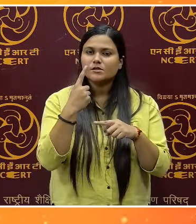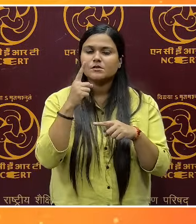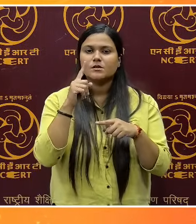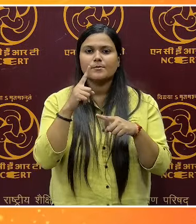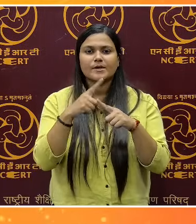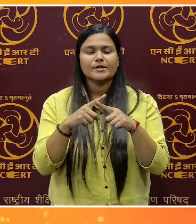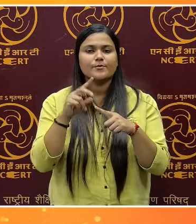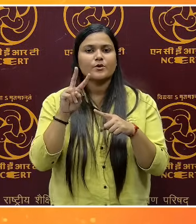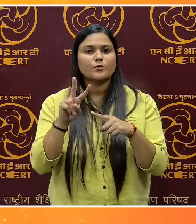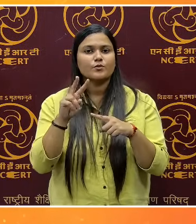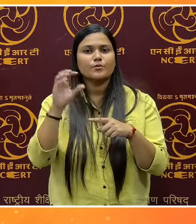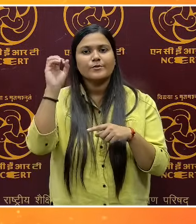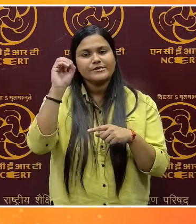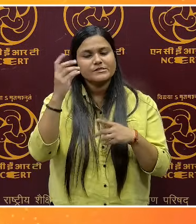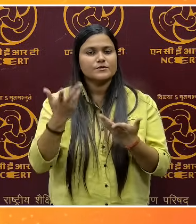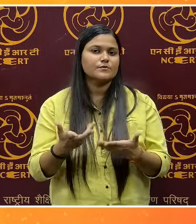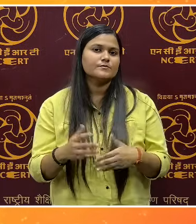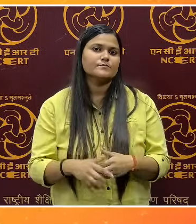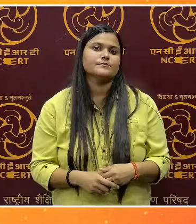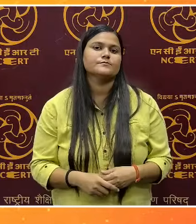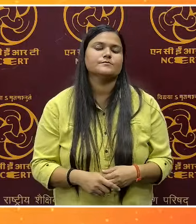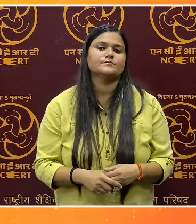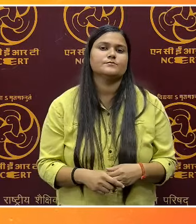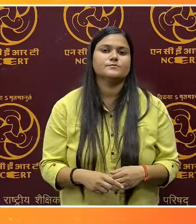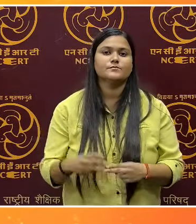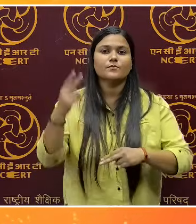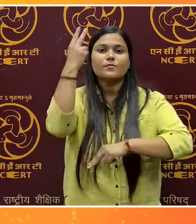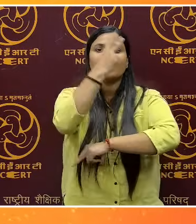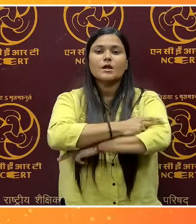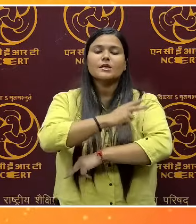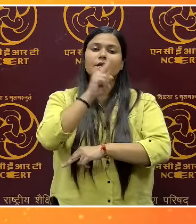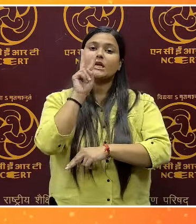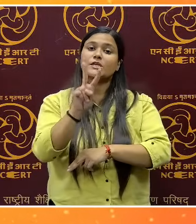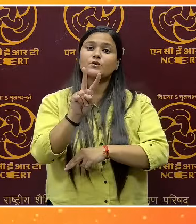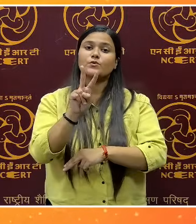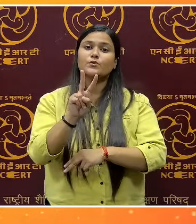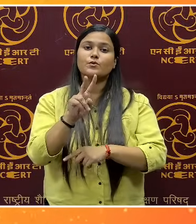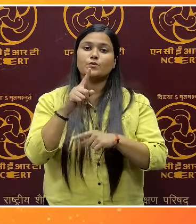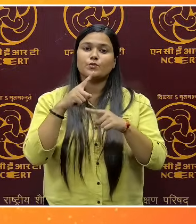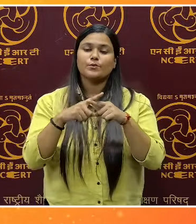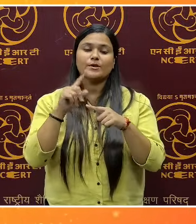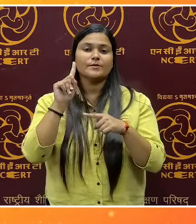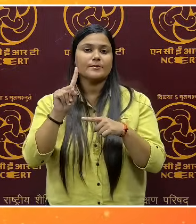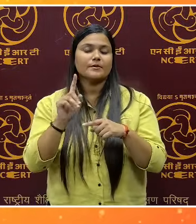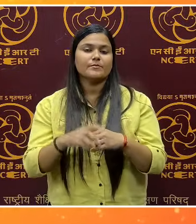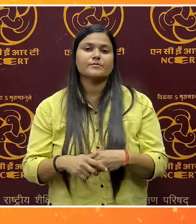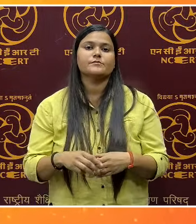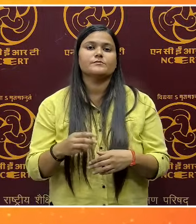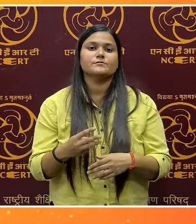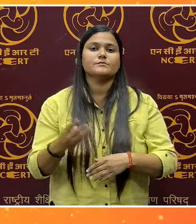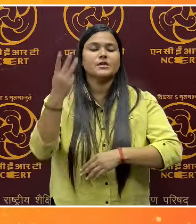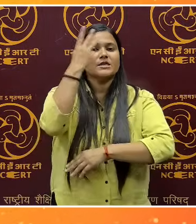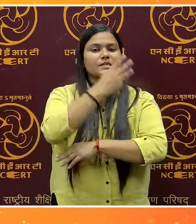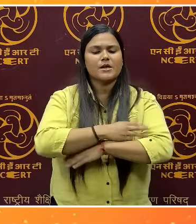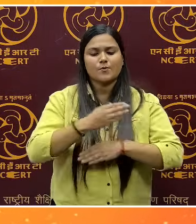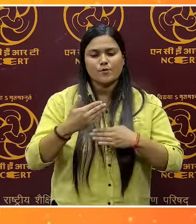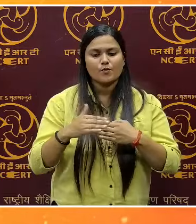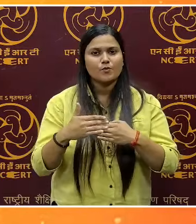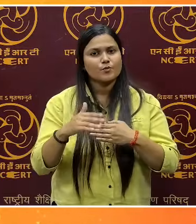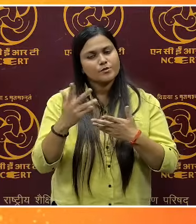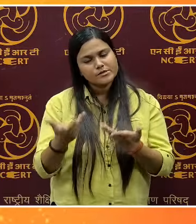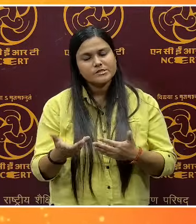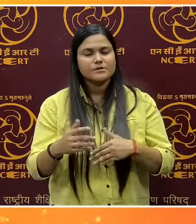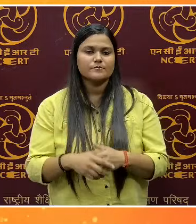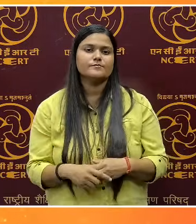power 0. Okay. On day 2 we can write it as 2 to the power 1. And day 3 similarly it will become 2 to the